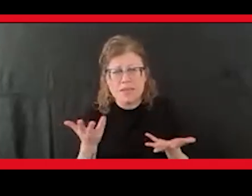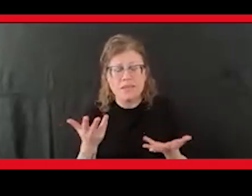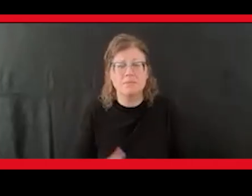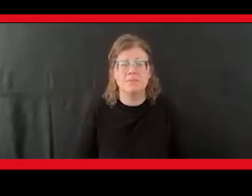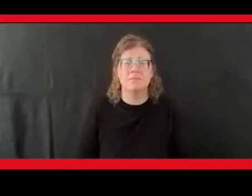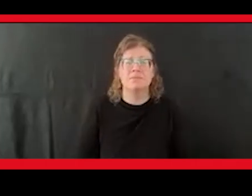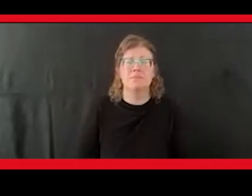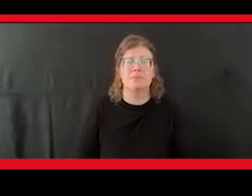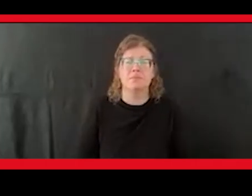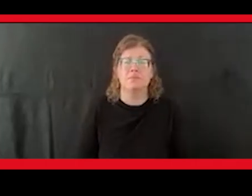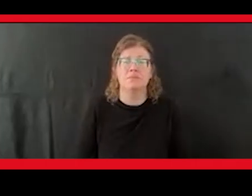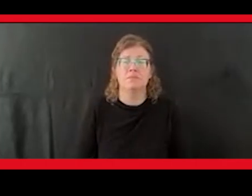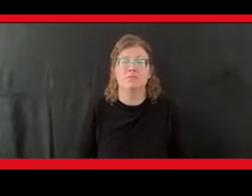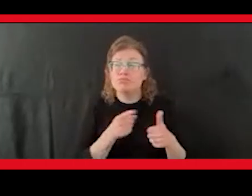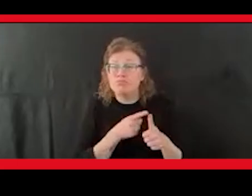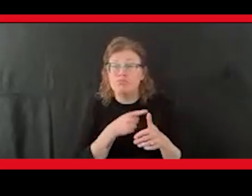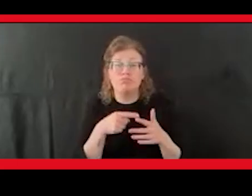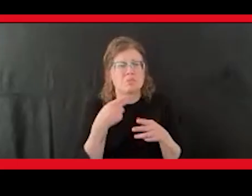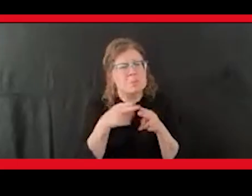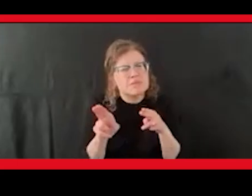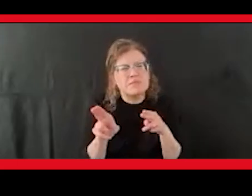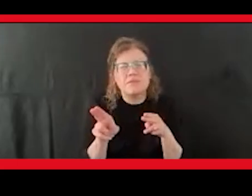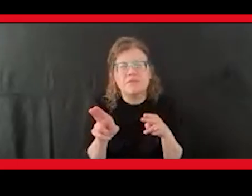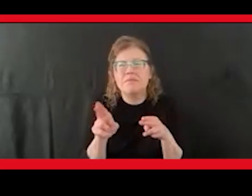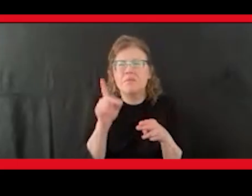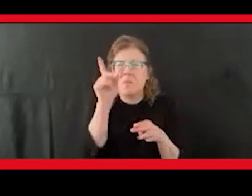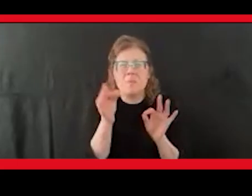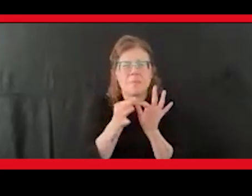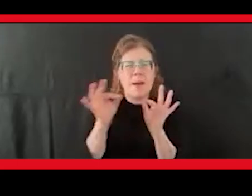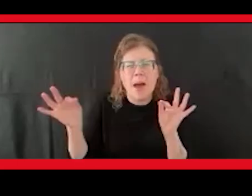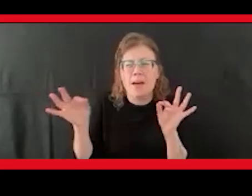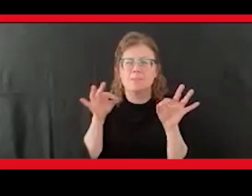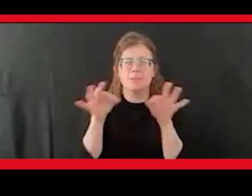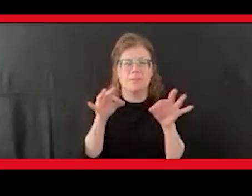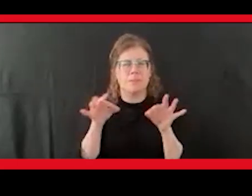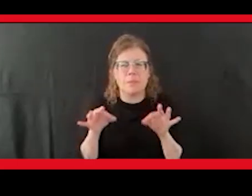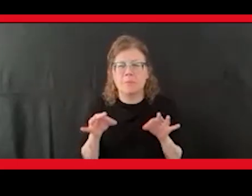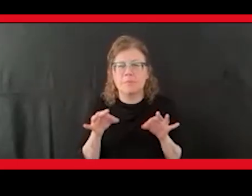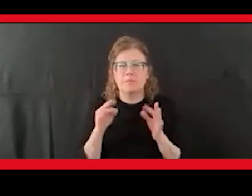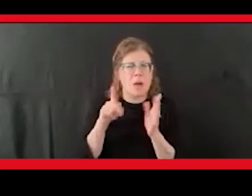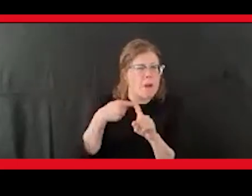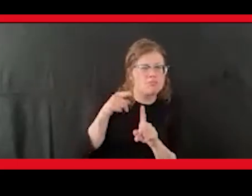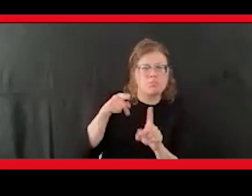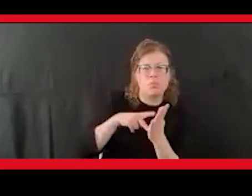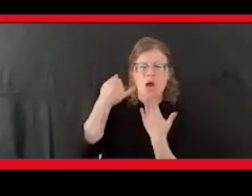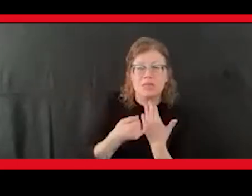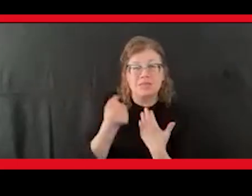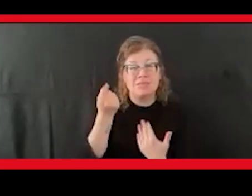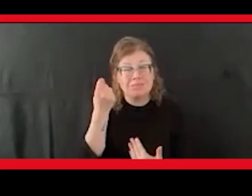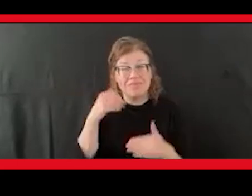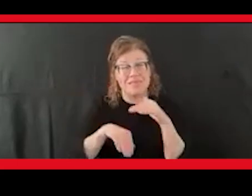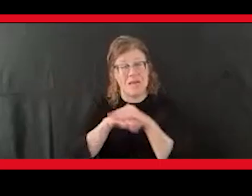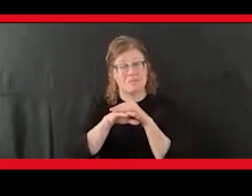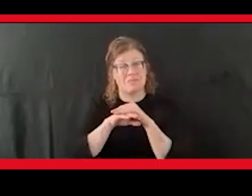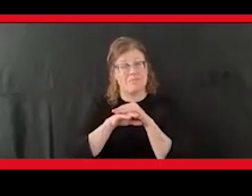description of your proposed activity in 25 words or less. For example, it